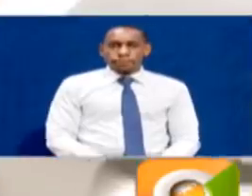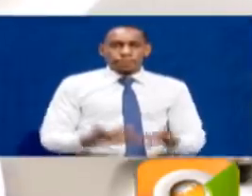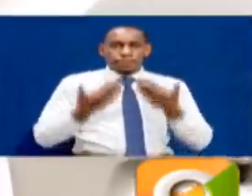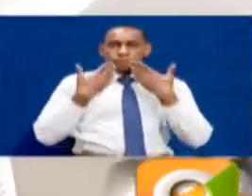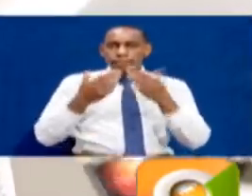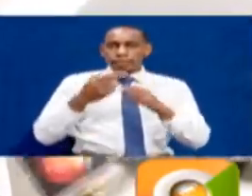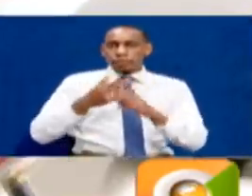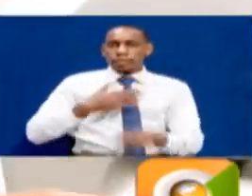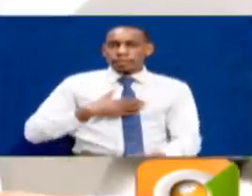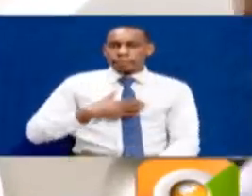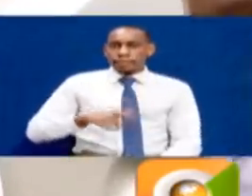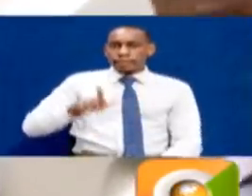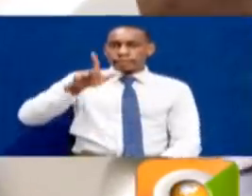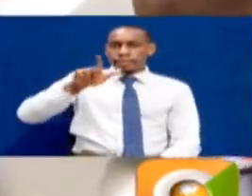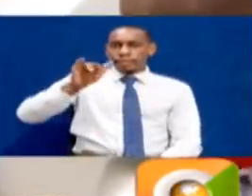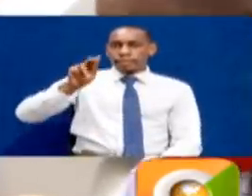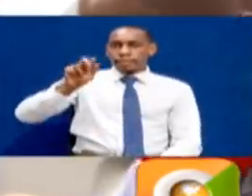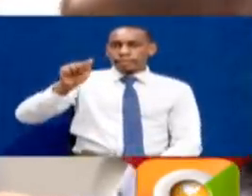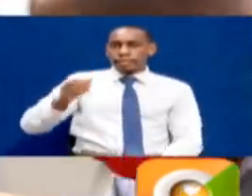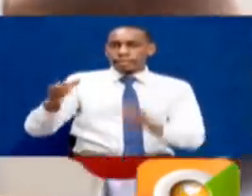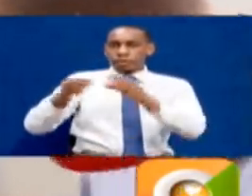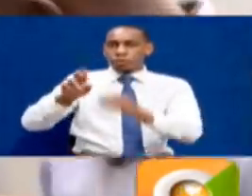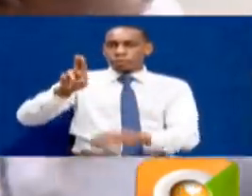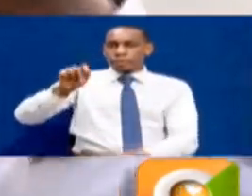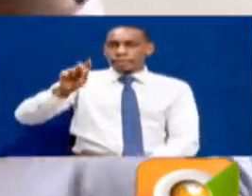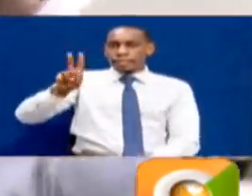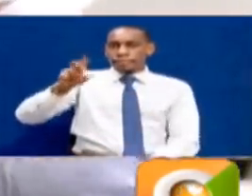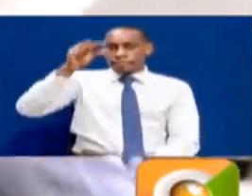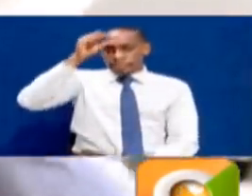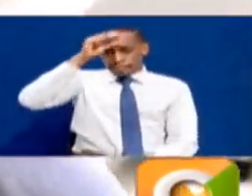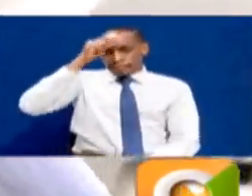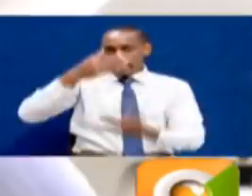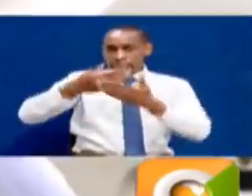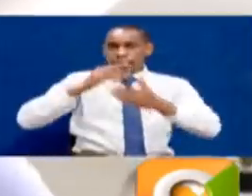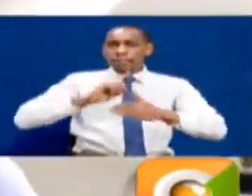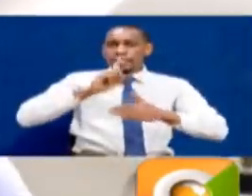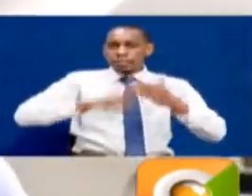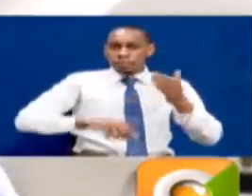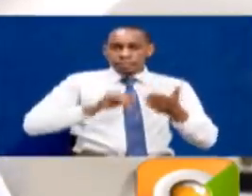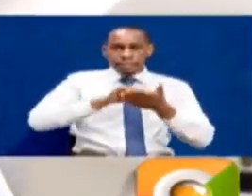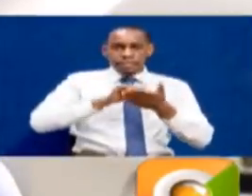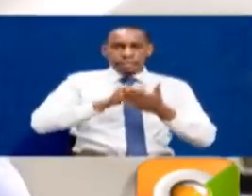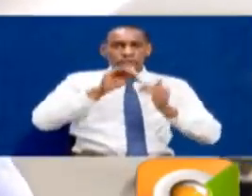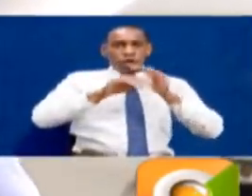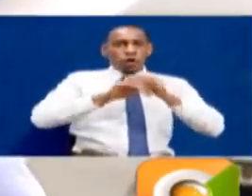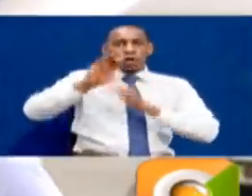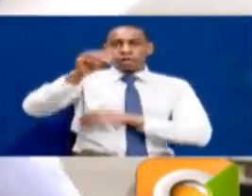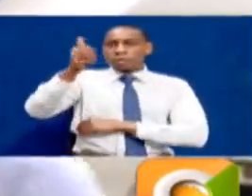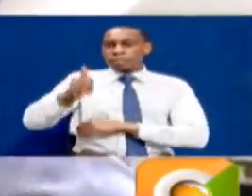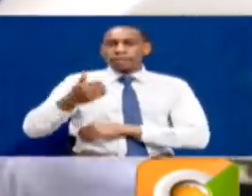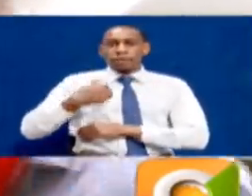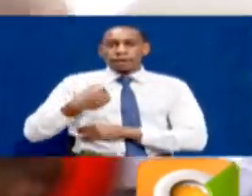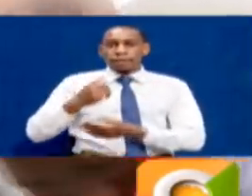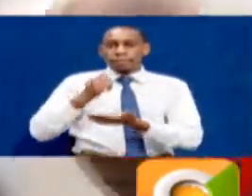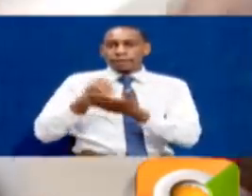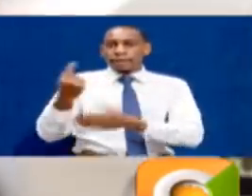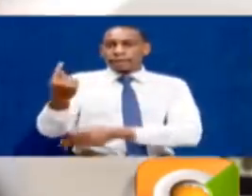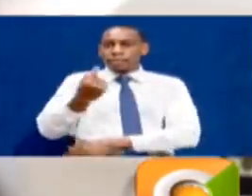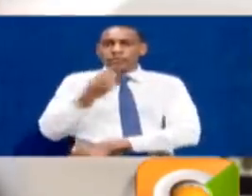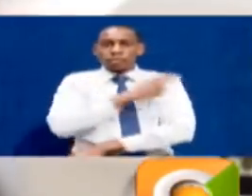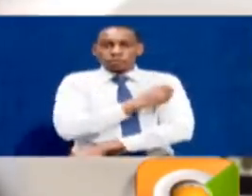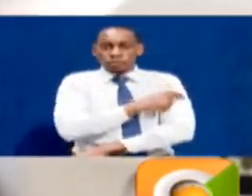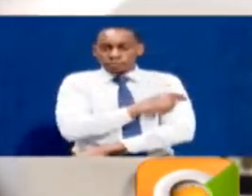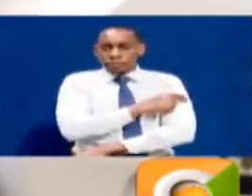Thank you. My name is Gina Kirori from NTV. The government had previously stated that not all counties have isolation